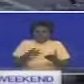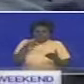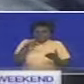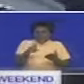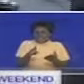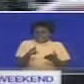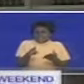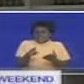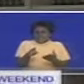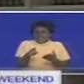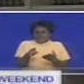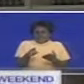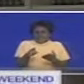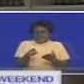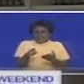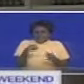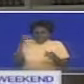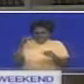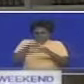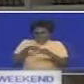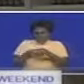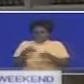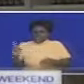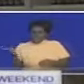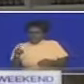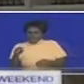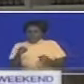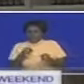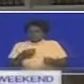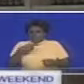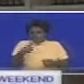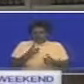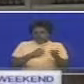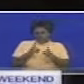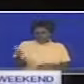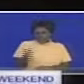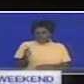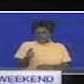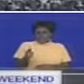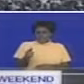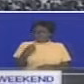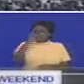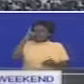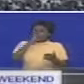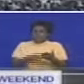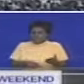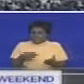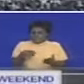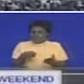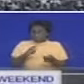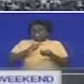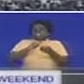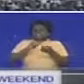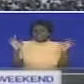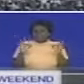operation. When Interior Secretary Joseph Olelenku addressed a press briefing, his remarks baffled the nation. The smoke you are